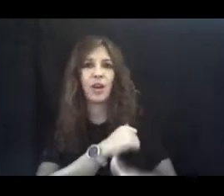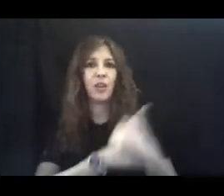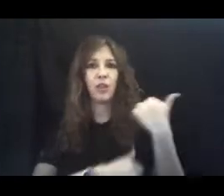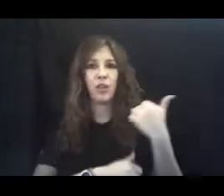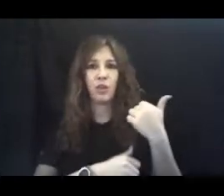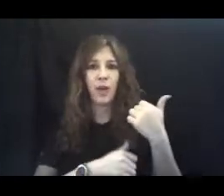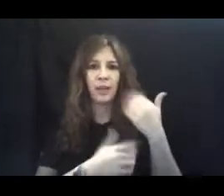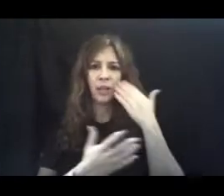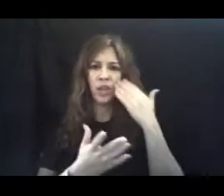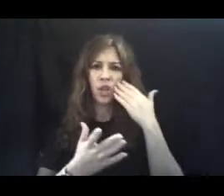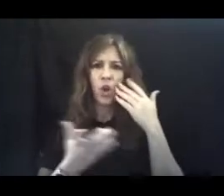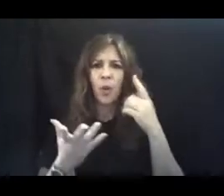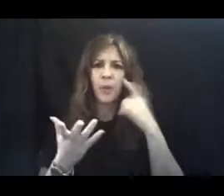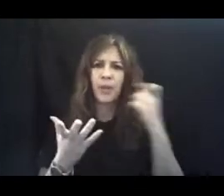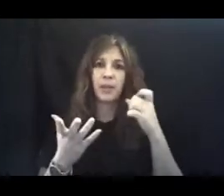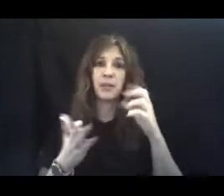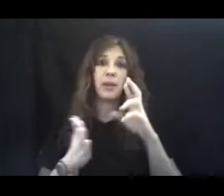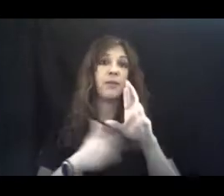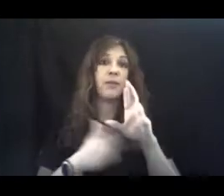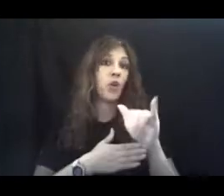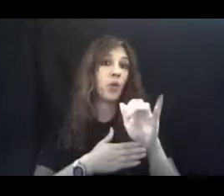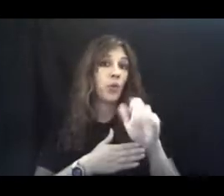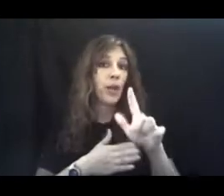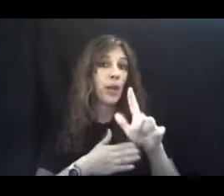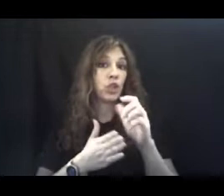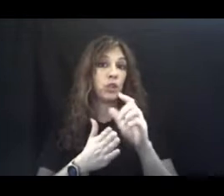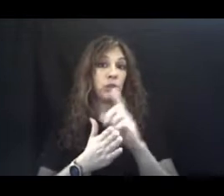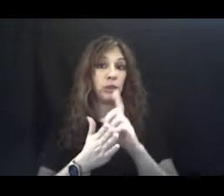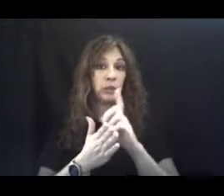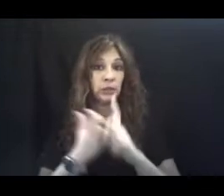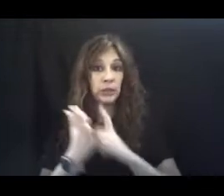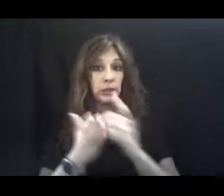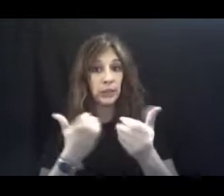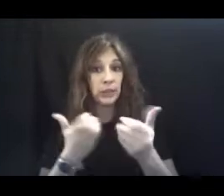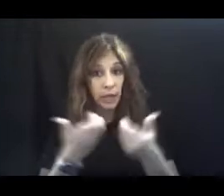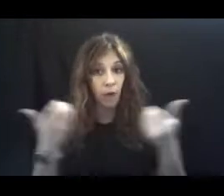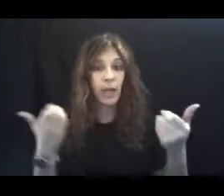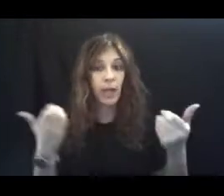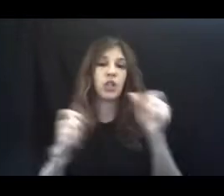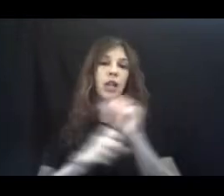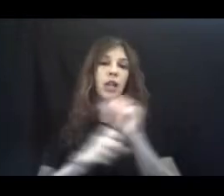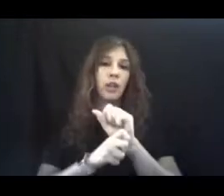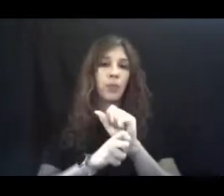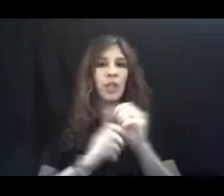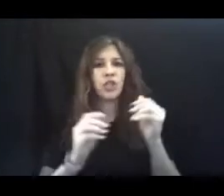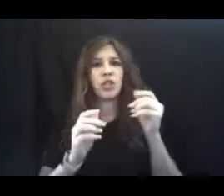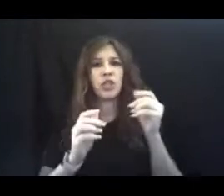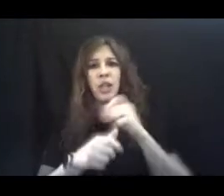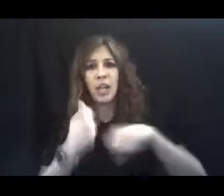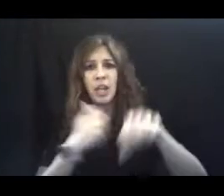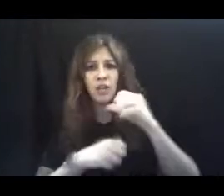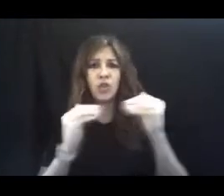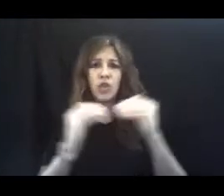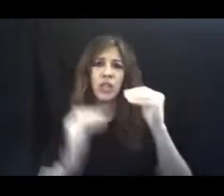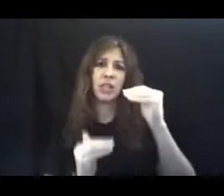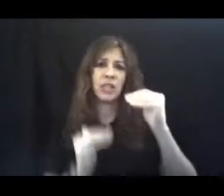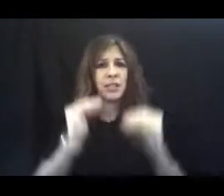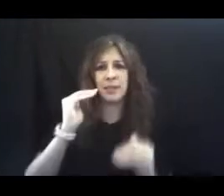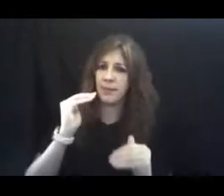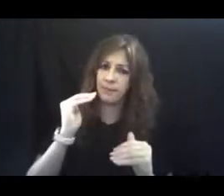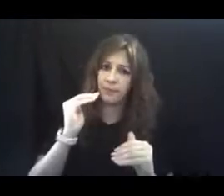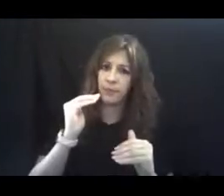segregation, because of occupation, or other forms of injustice. Which brings us here to Inglewood when we talk about